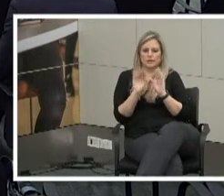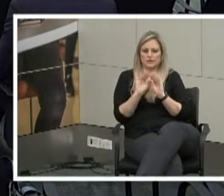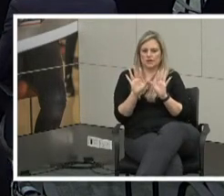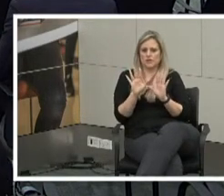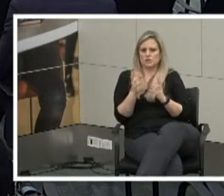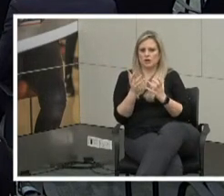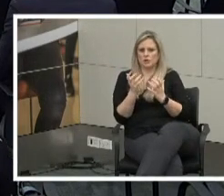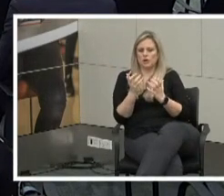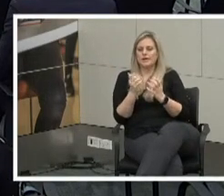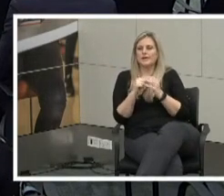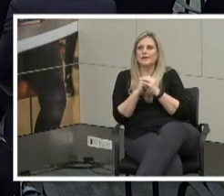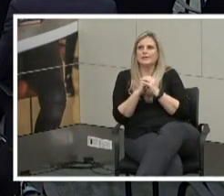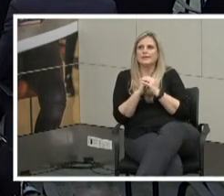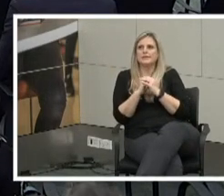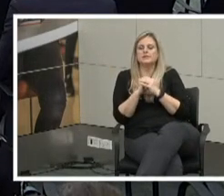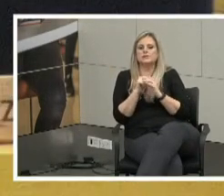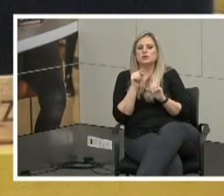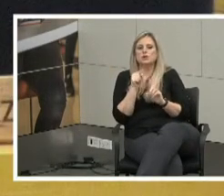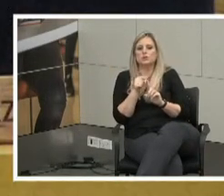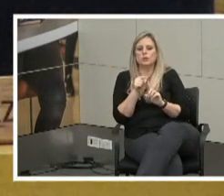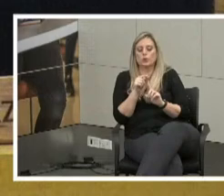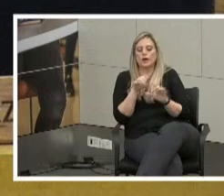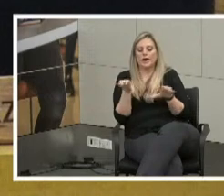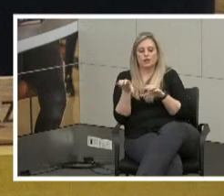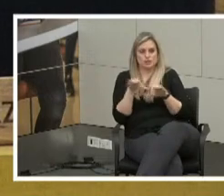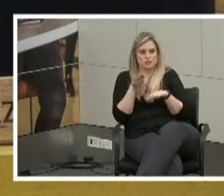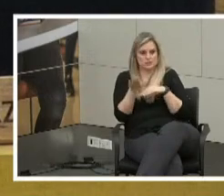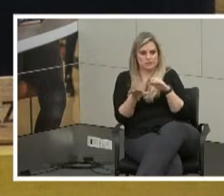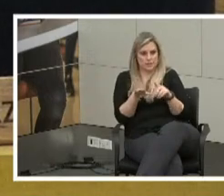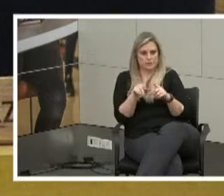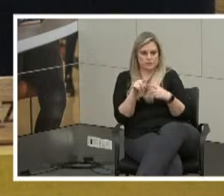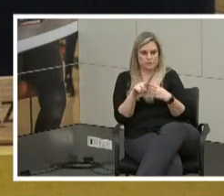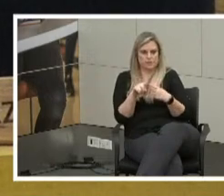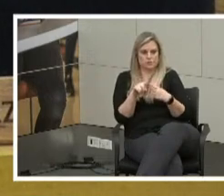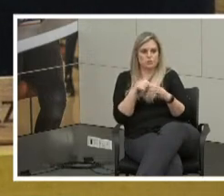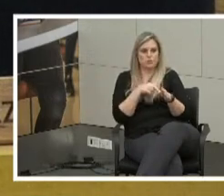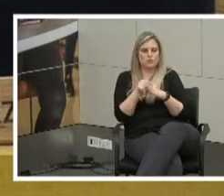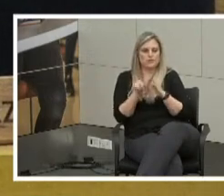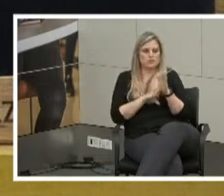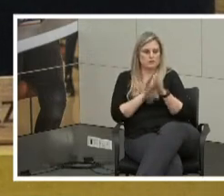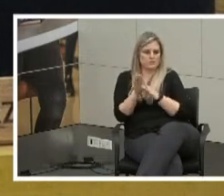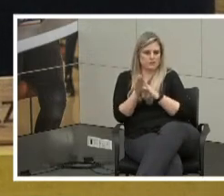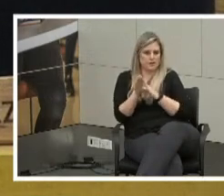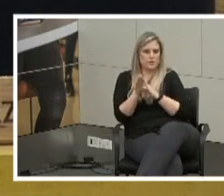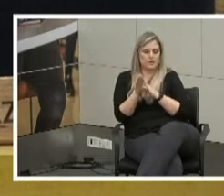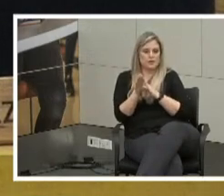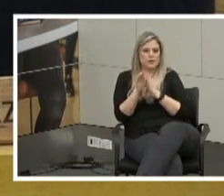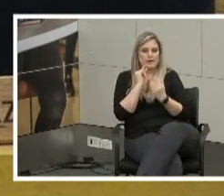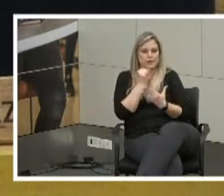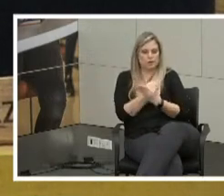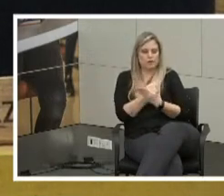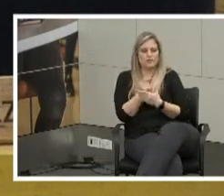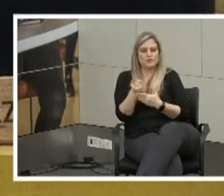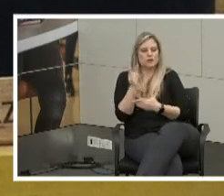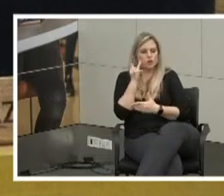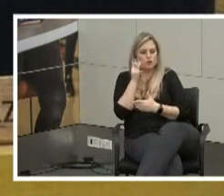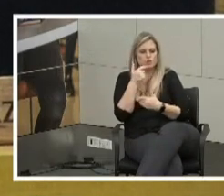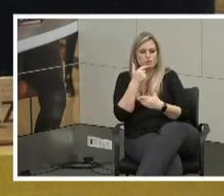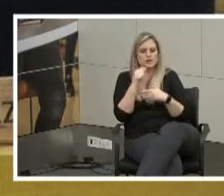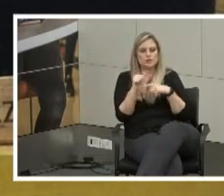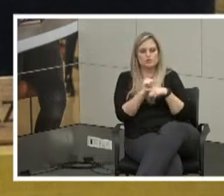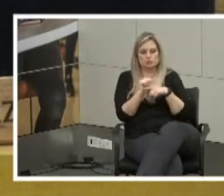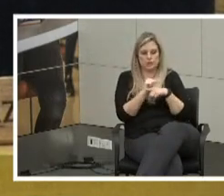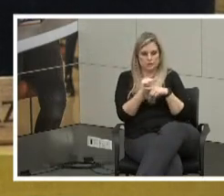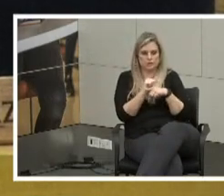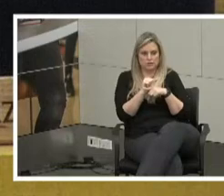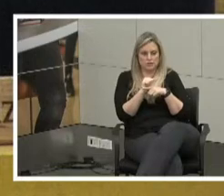appreciate is on the action steps providing targeted professional development interventions um I heard you say you know training